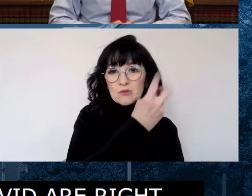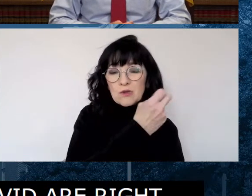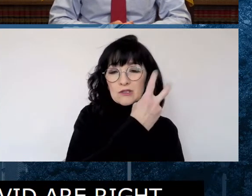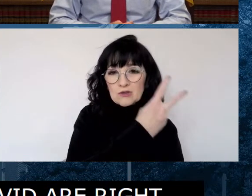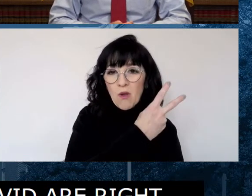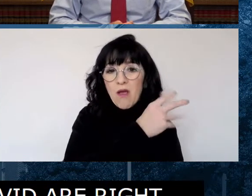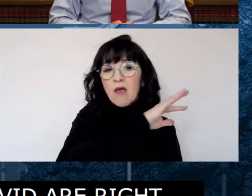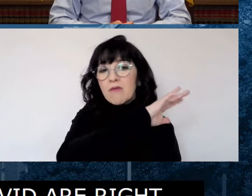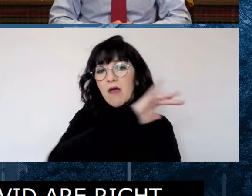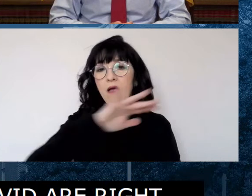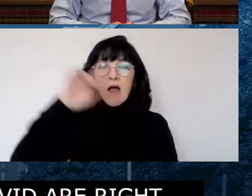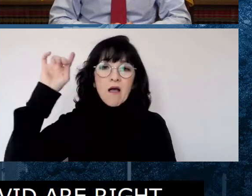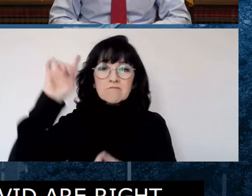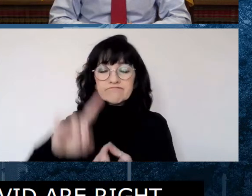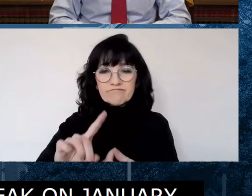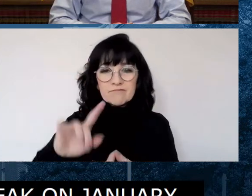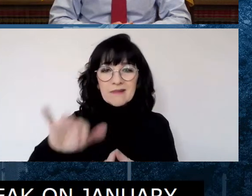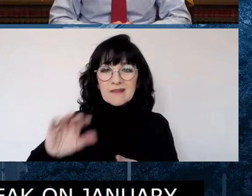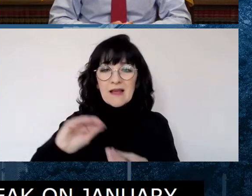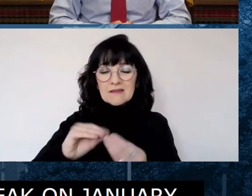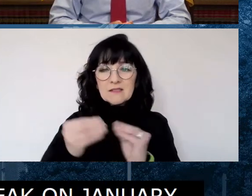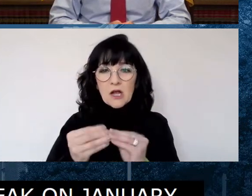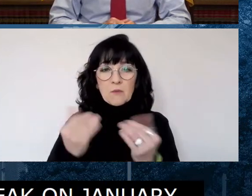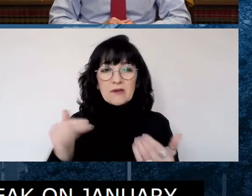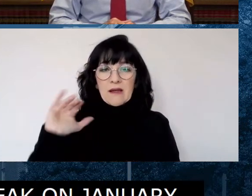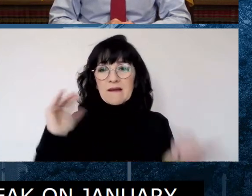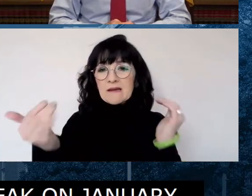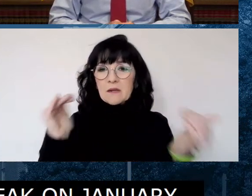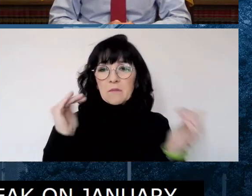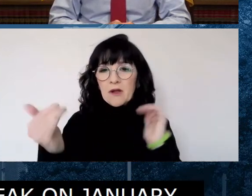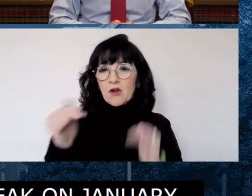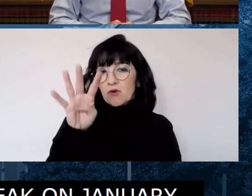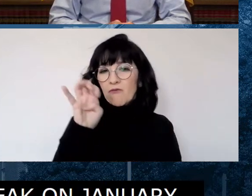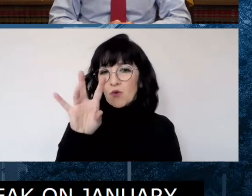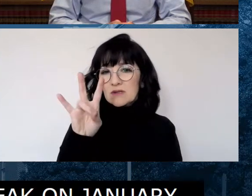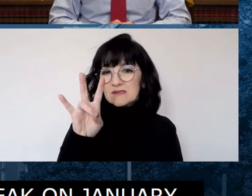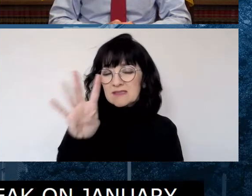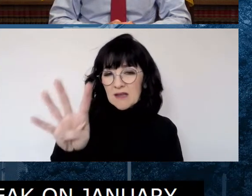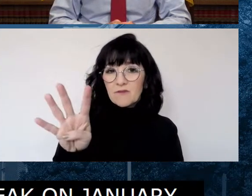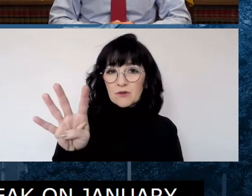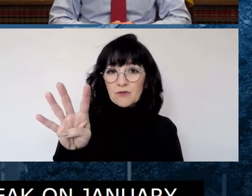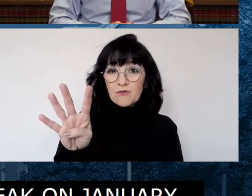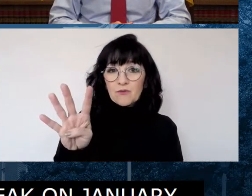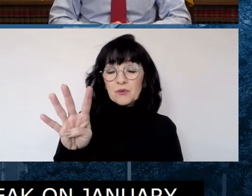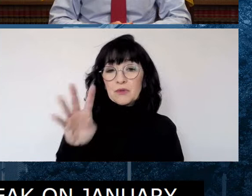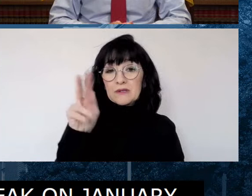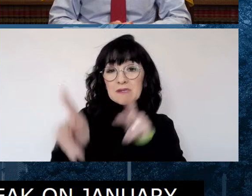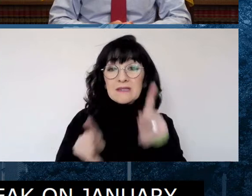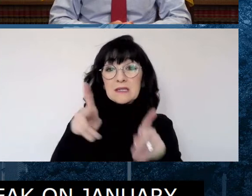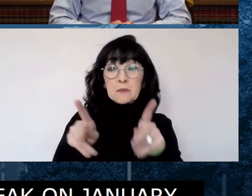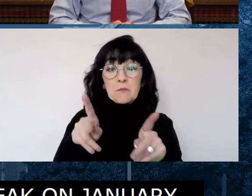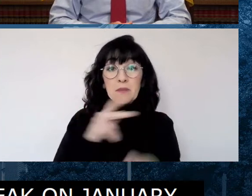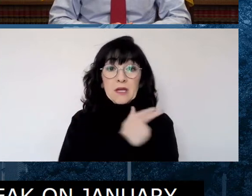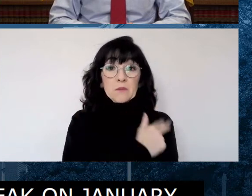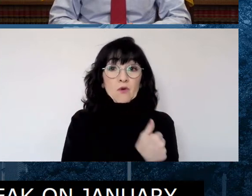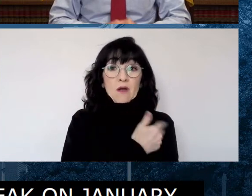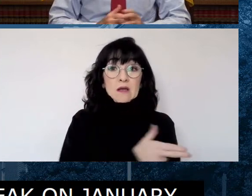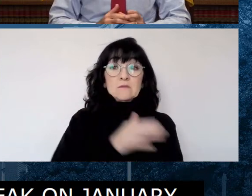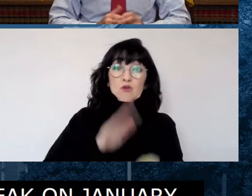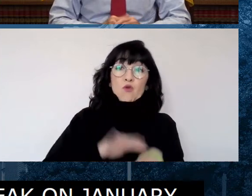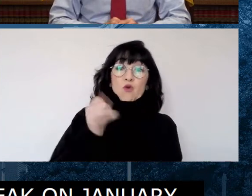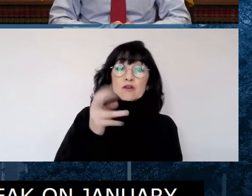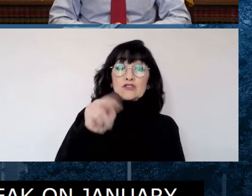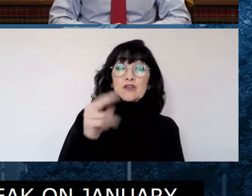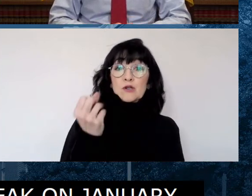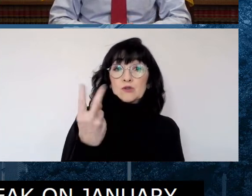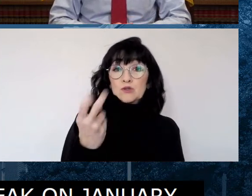minute. And compared to 474 hospitalized a year ago on the 12th of January,